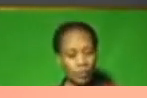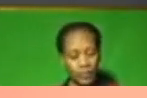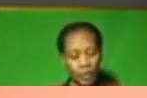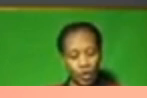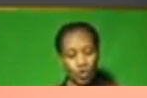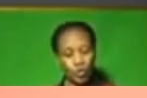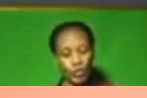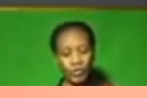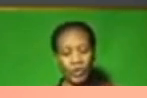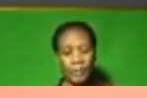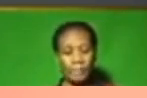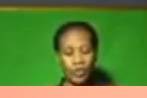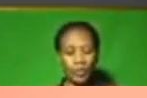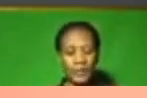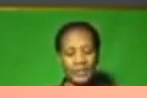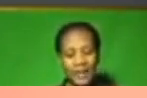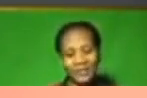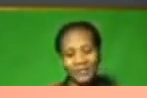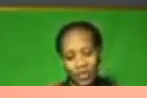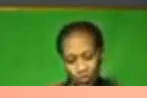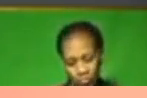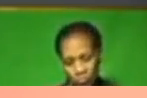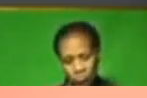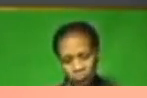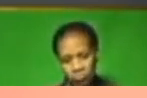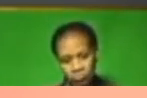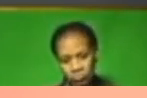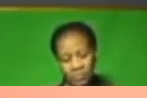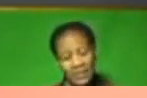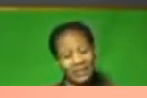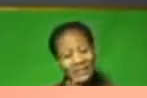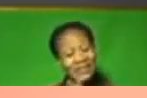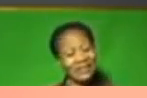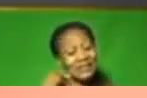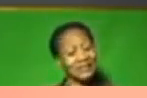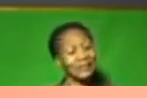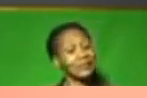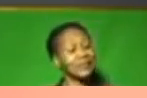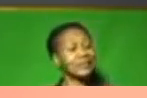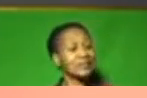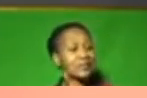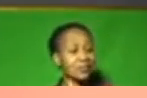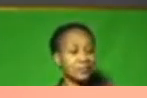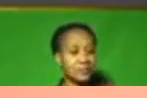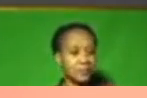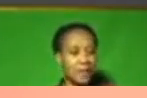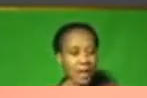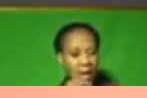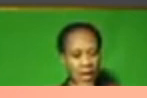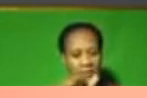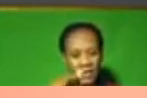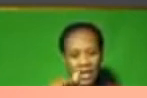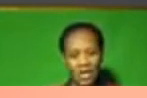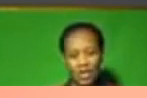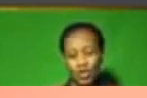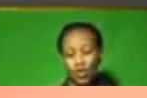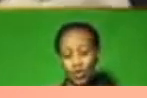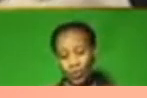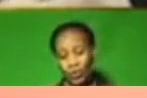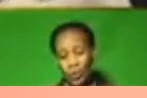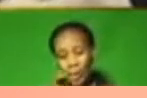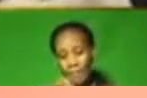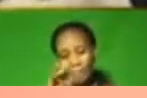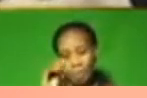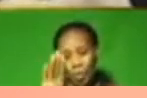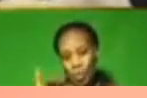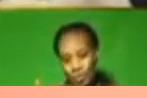Youth Employment Intervention, and central to this is the SA Youth Mobi,